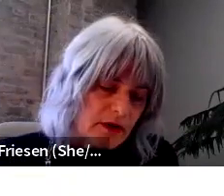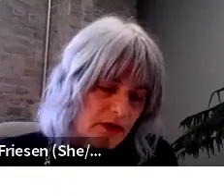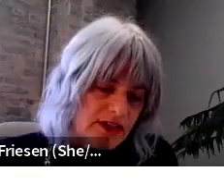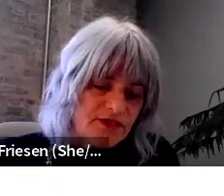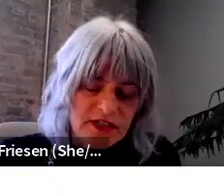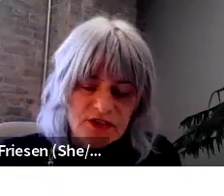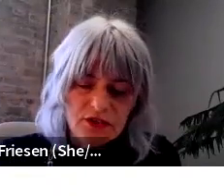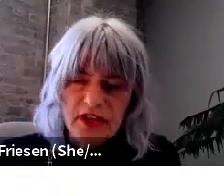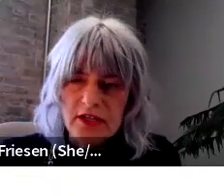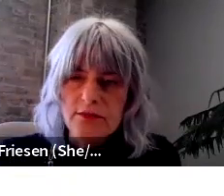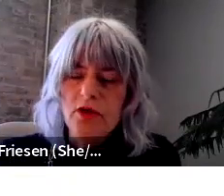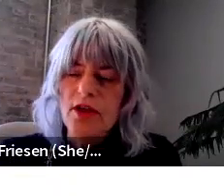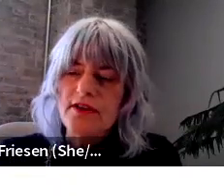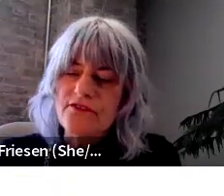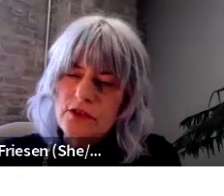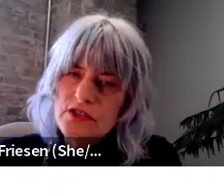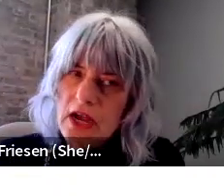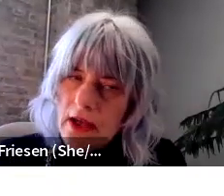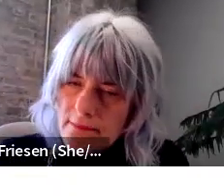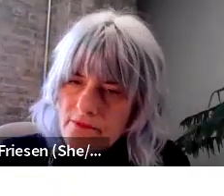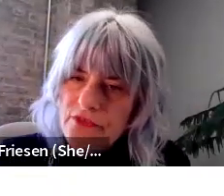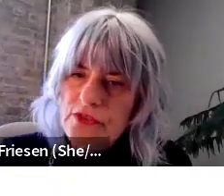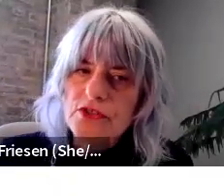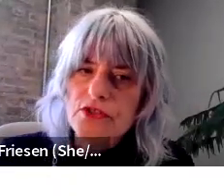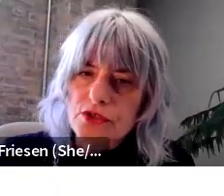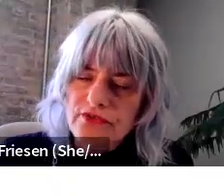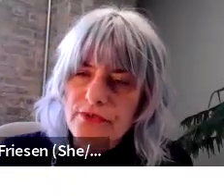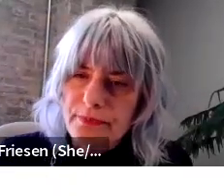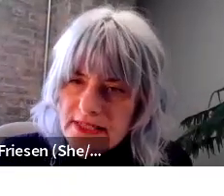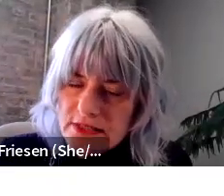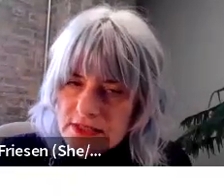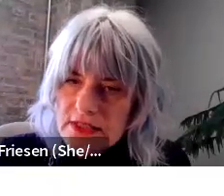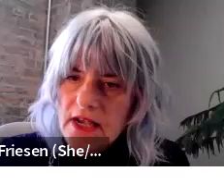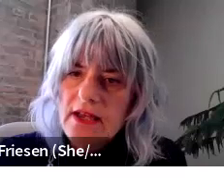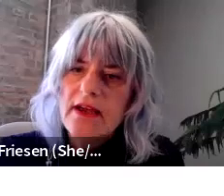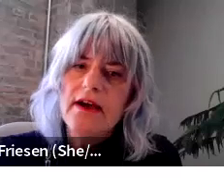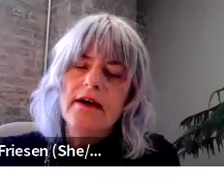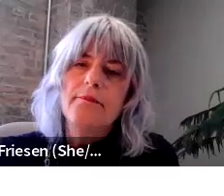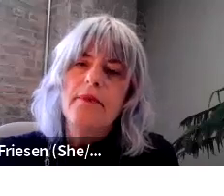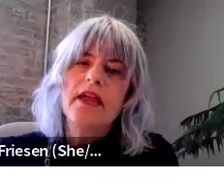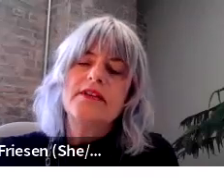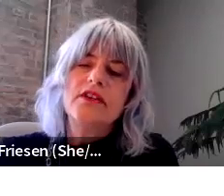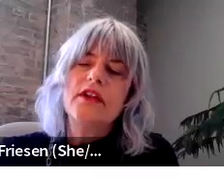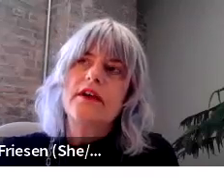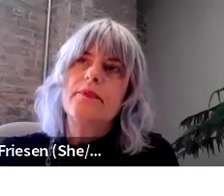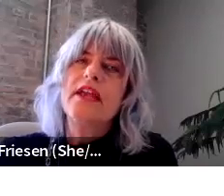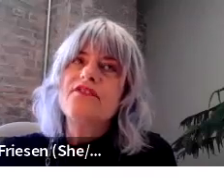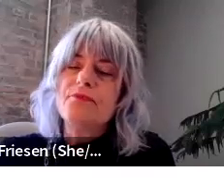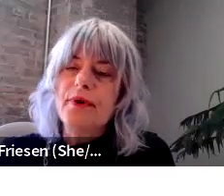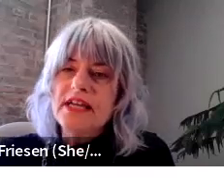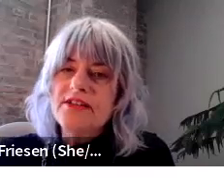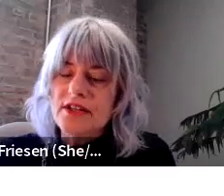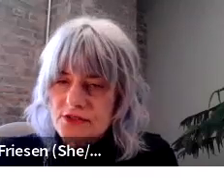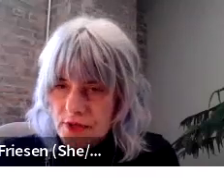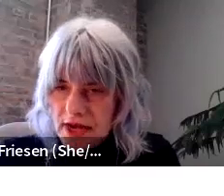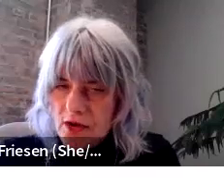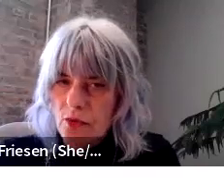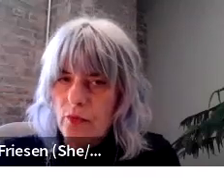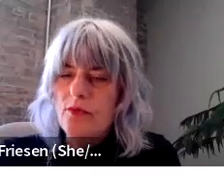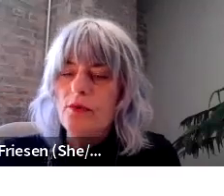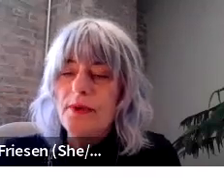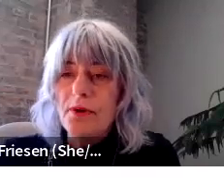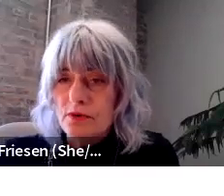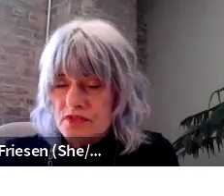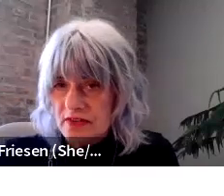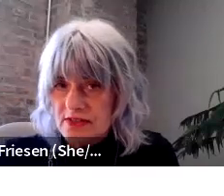Payment, these funds are available on a first come, first served basis. If money does run